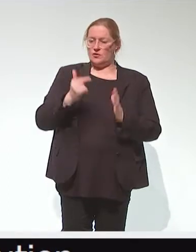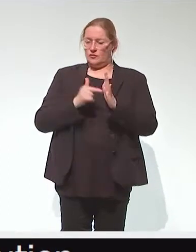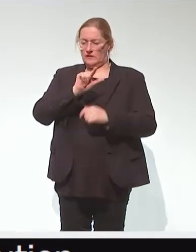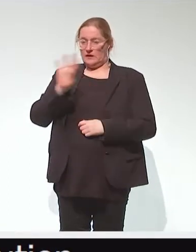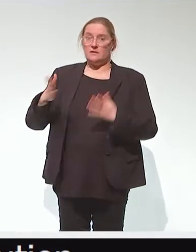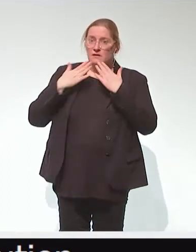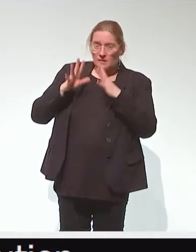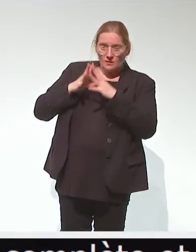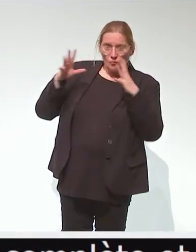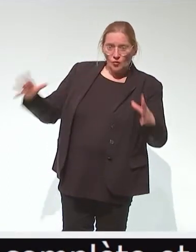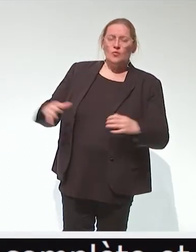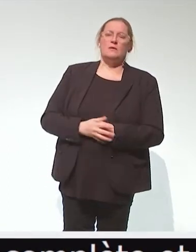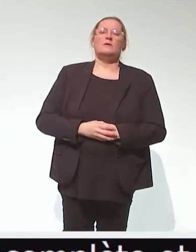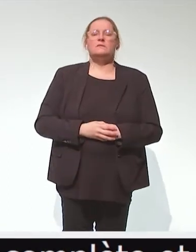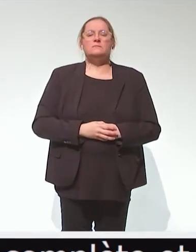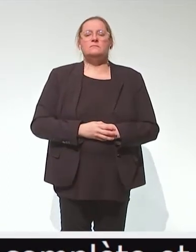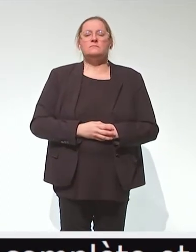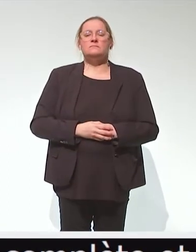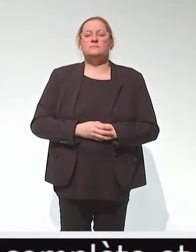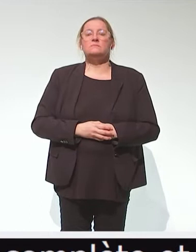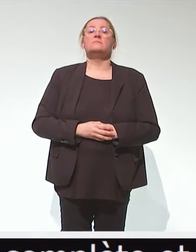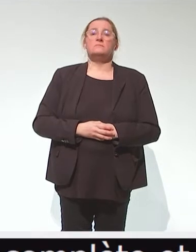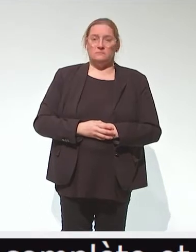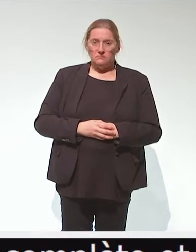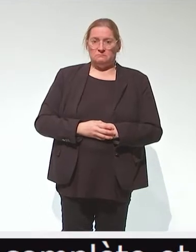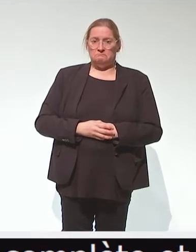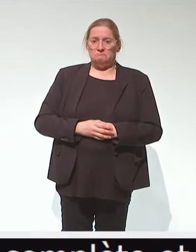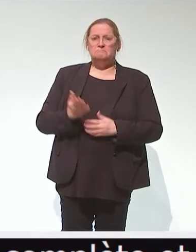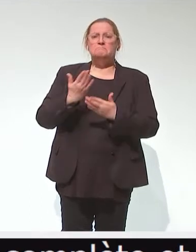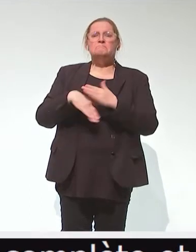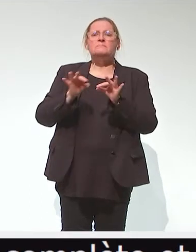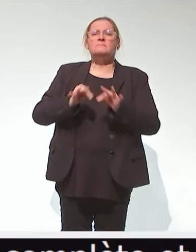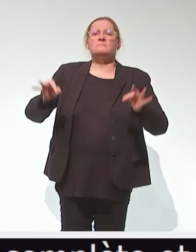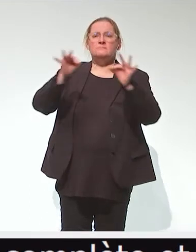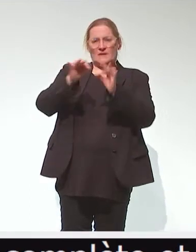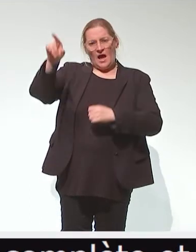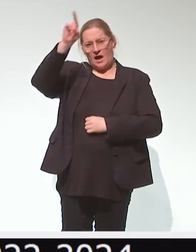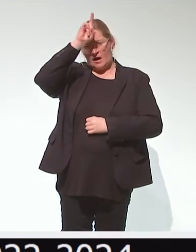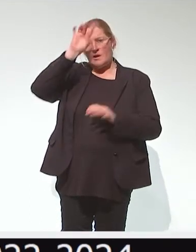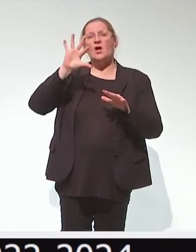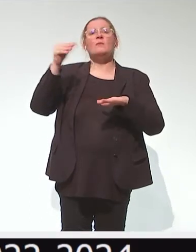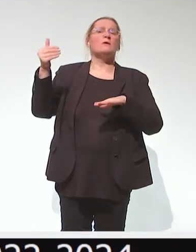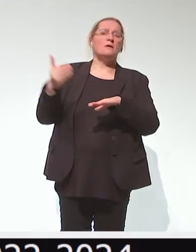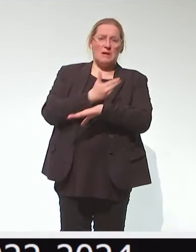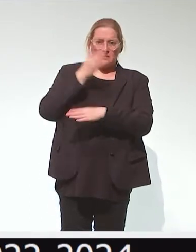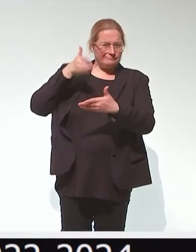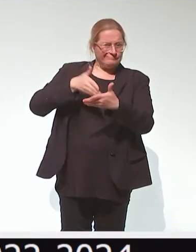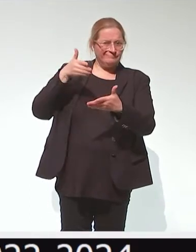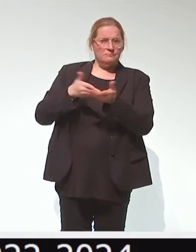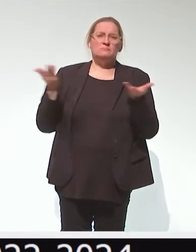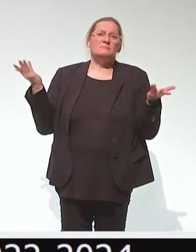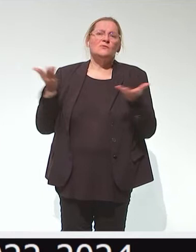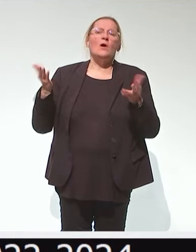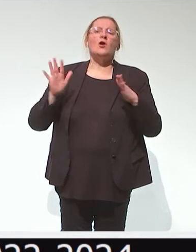Merci beaucoup. Thank you very much. How do things happen in Germany? What are the